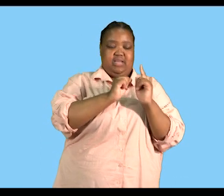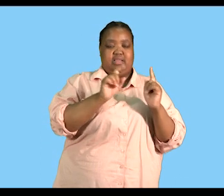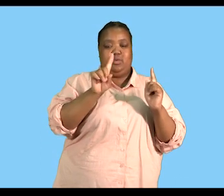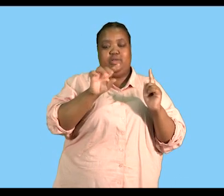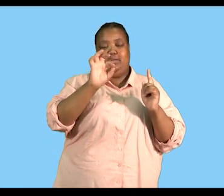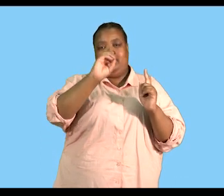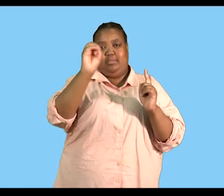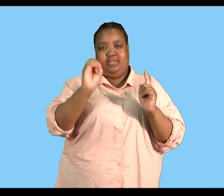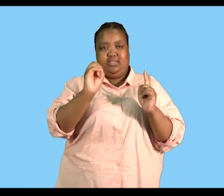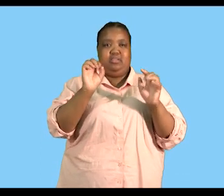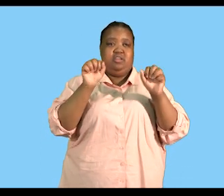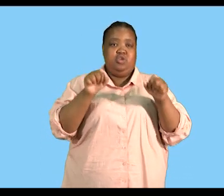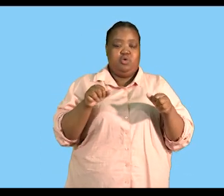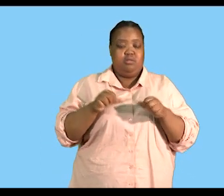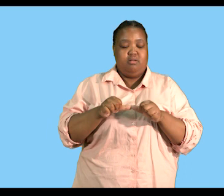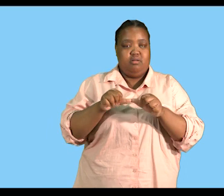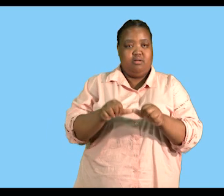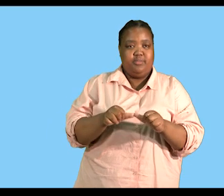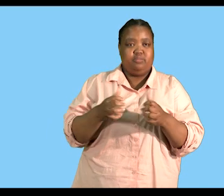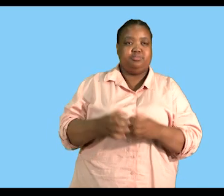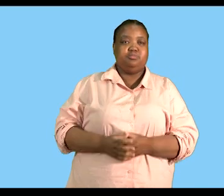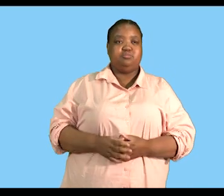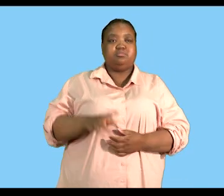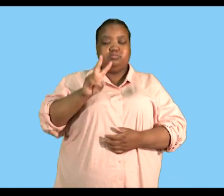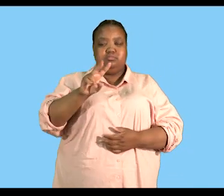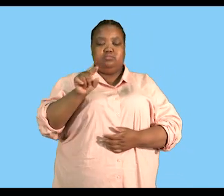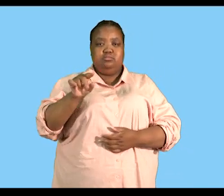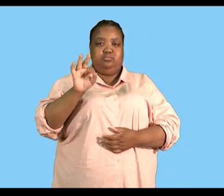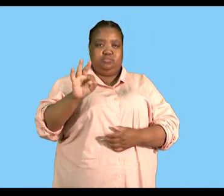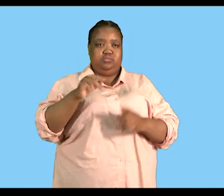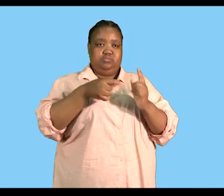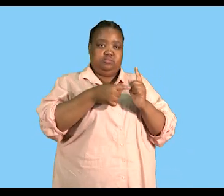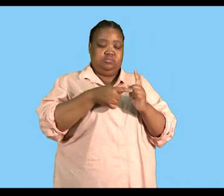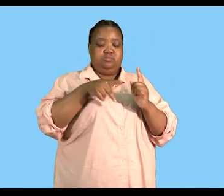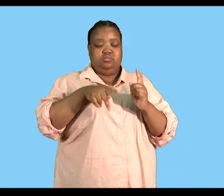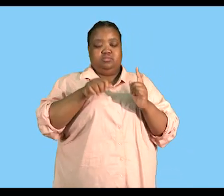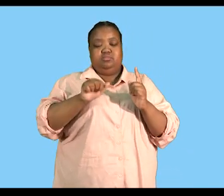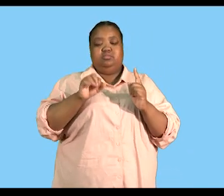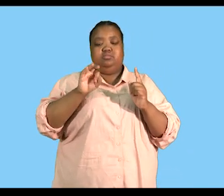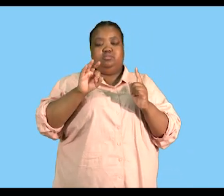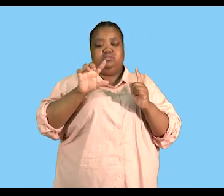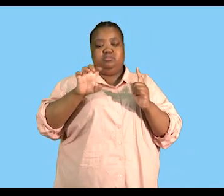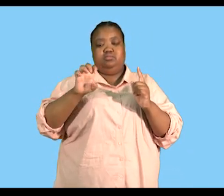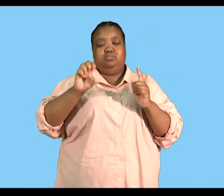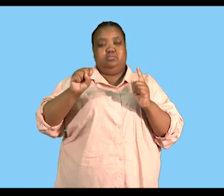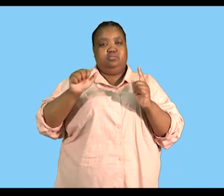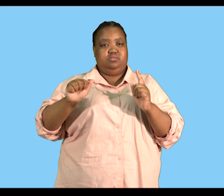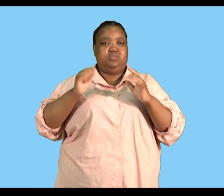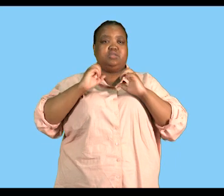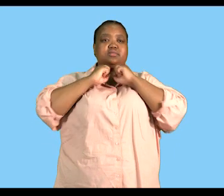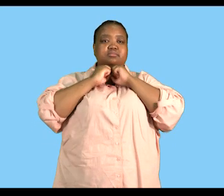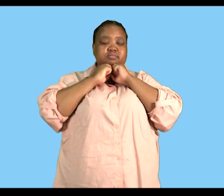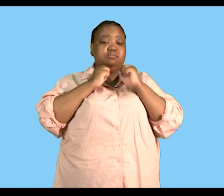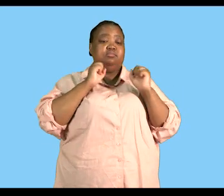next question, 2.3. Palisa's parents decided to invest a lump sum